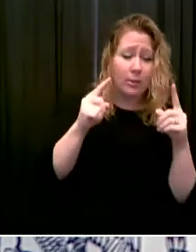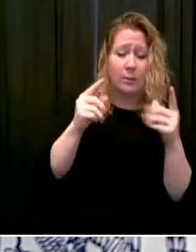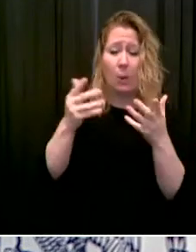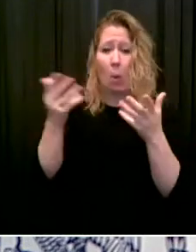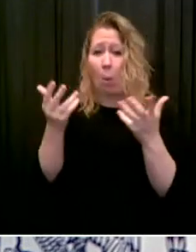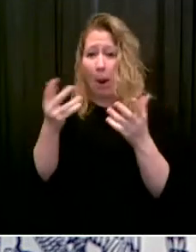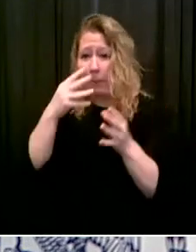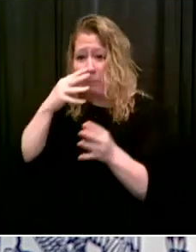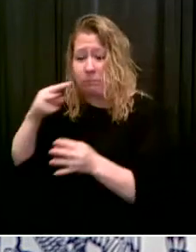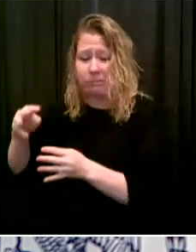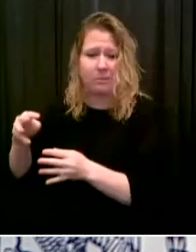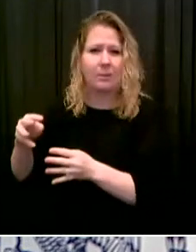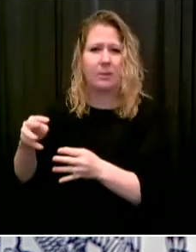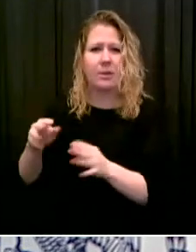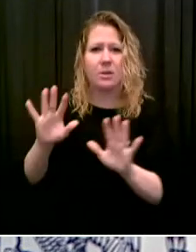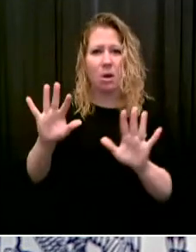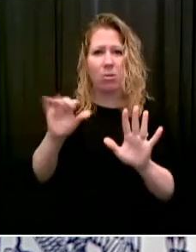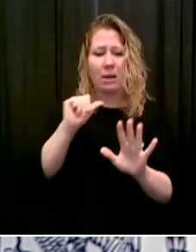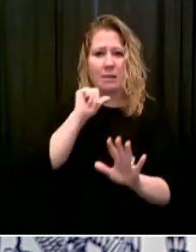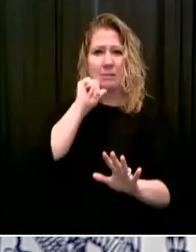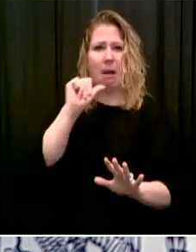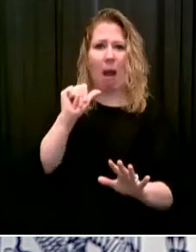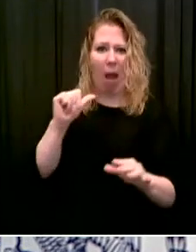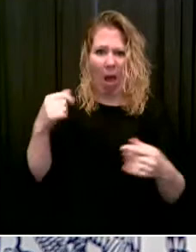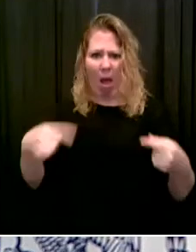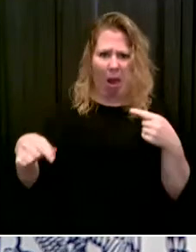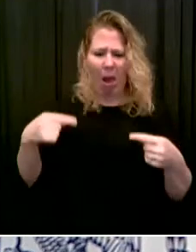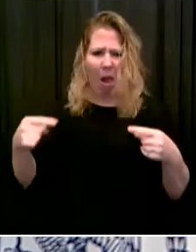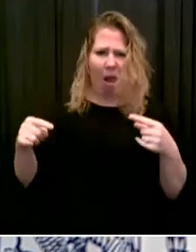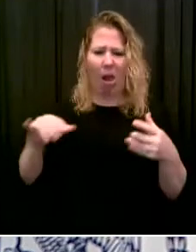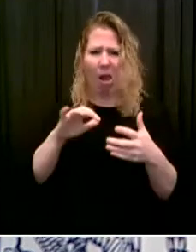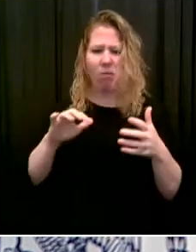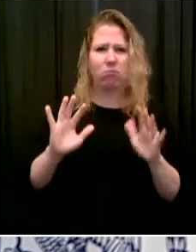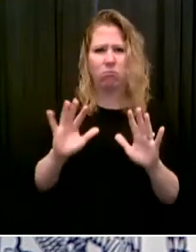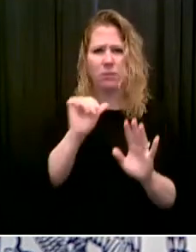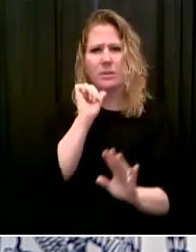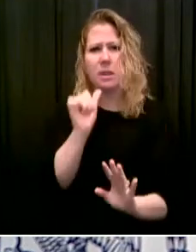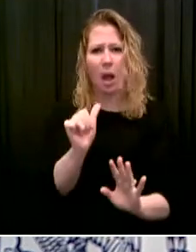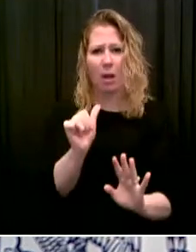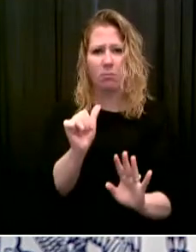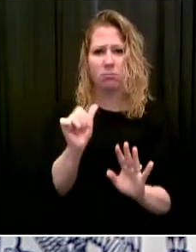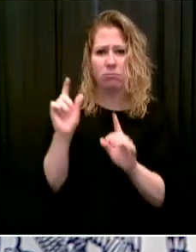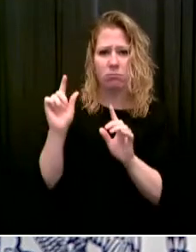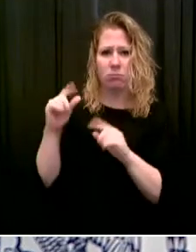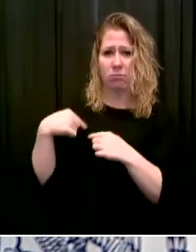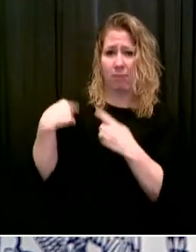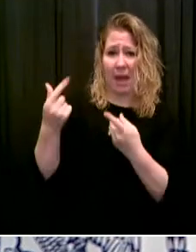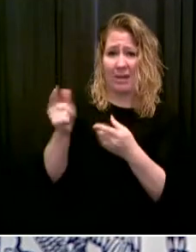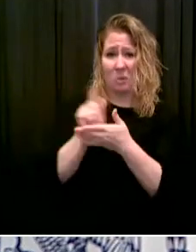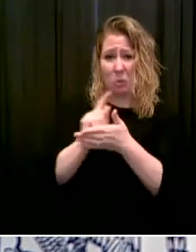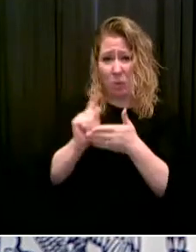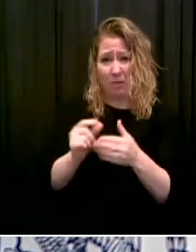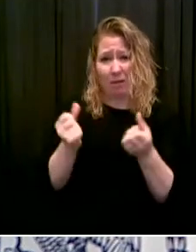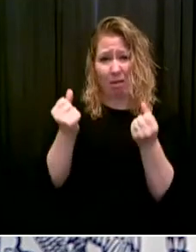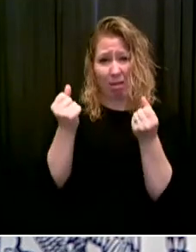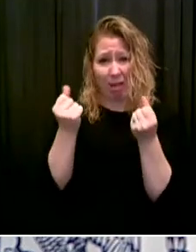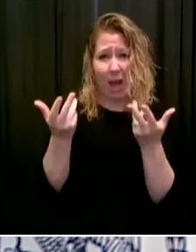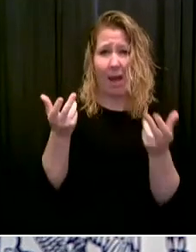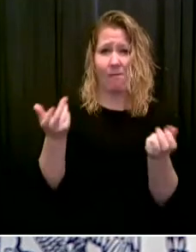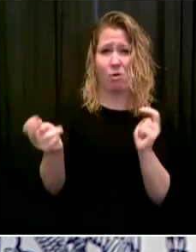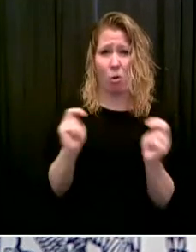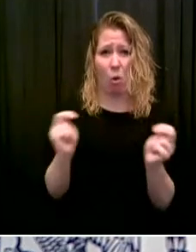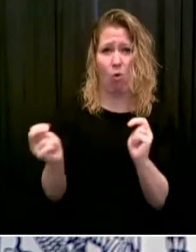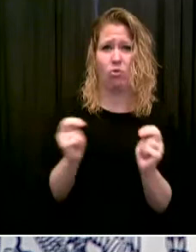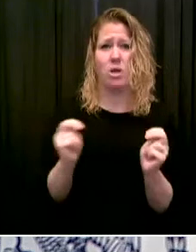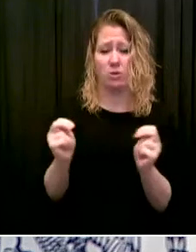been lots of negotiation over weeks and weeks. And at this moment, I think it's leading us to a good place. Go ahead,